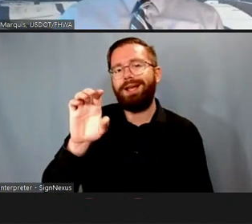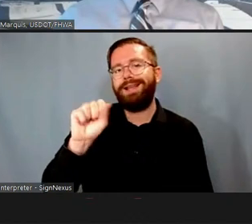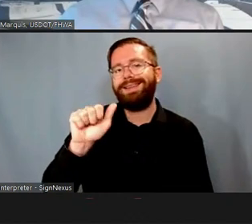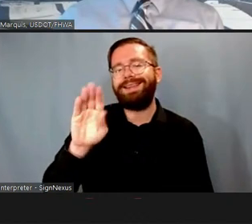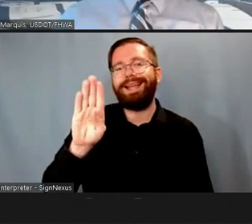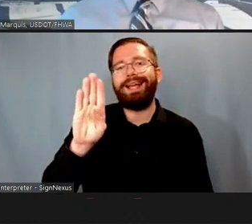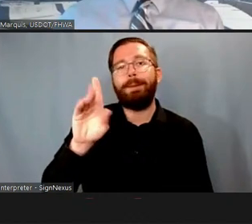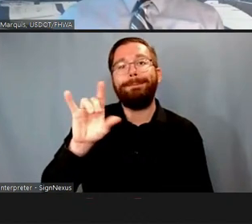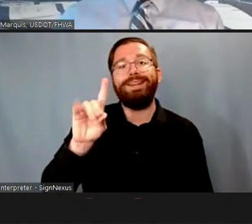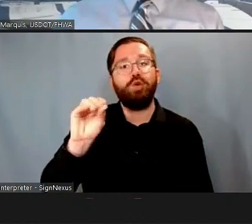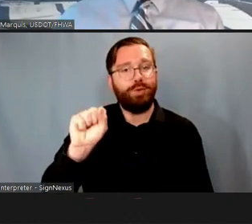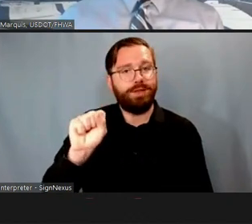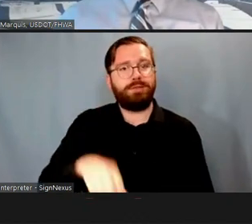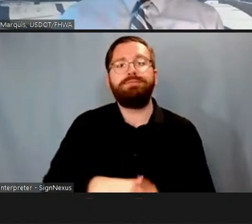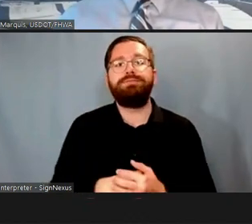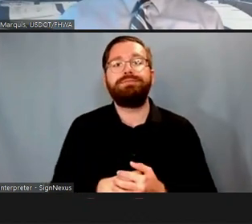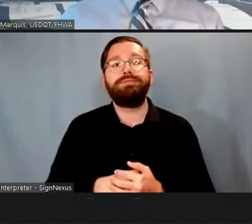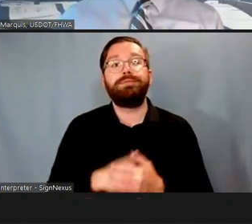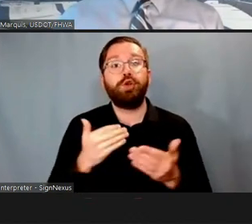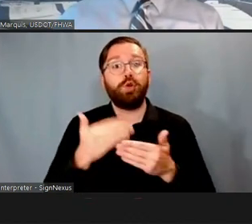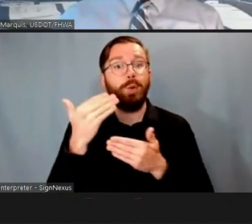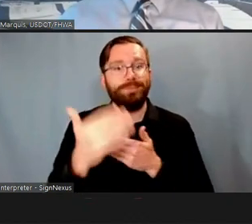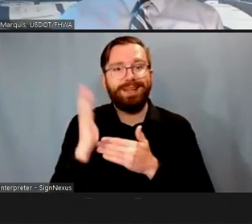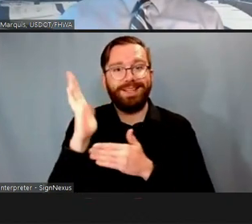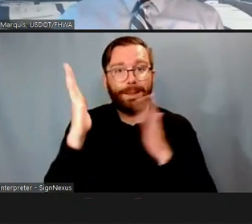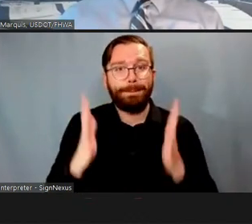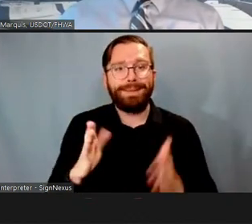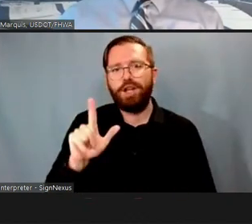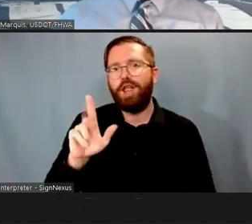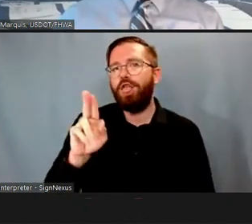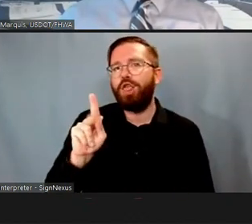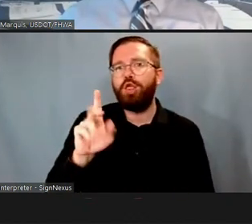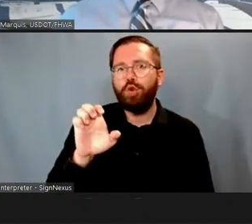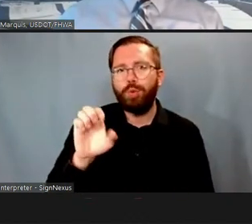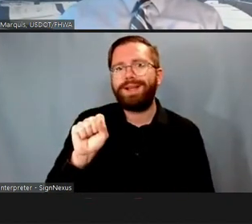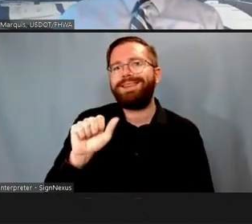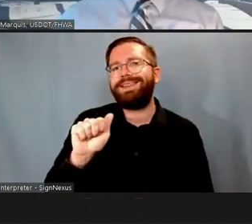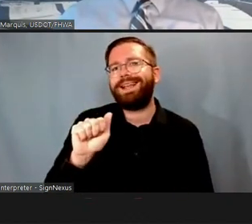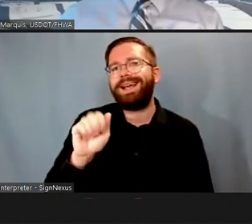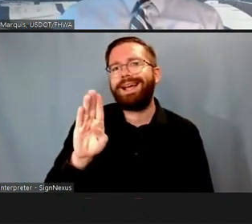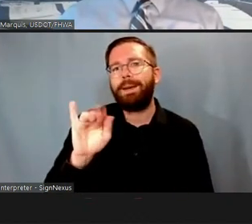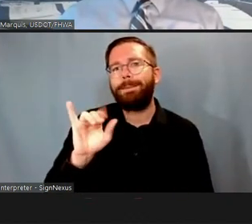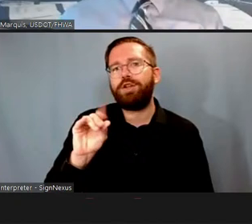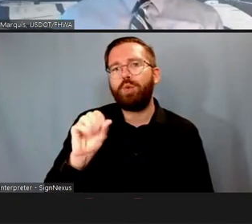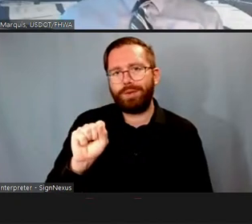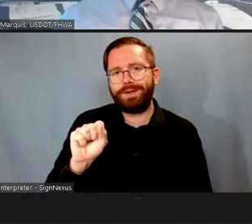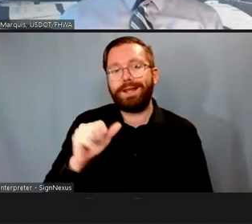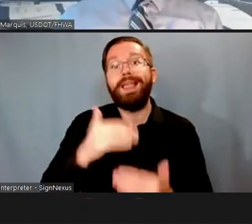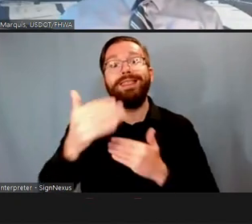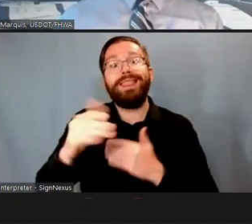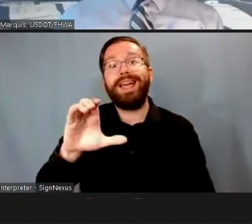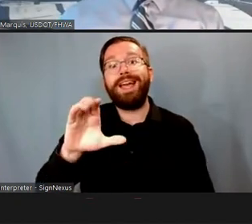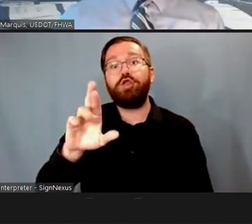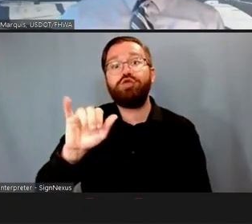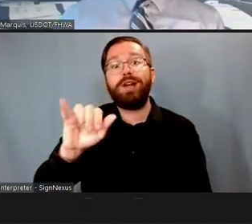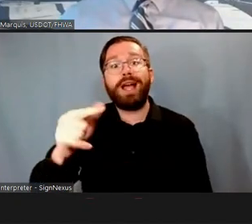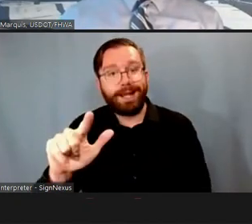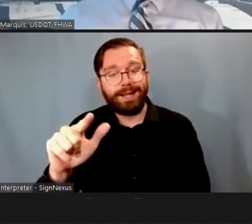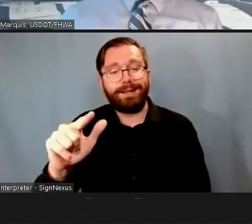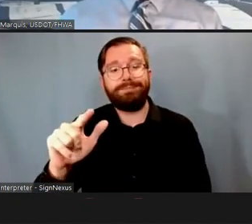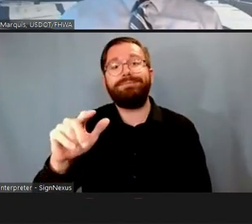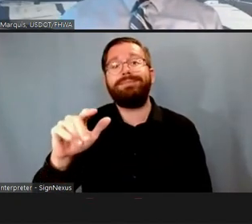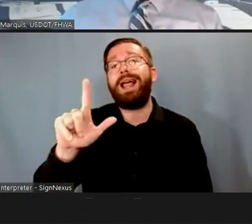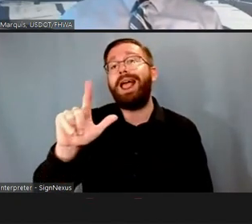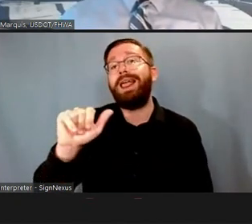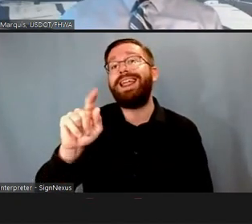our next speaker is luke sabados bought by craig later and we are now at the 15th